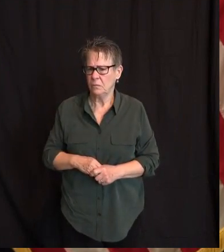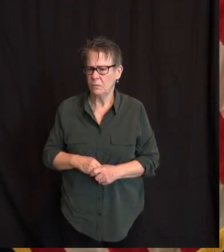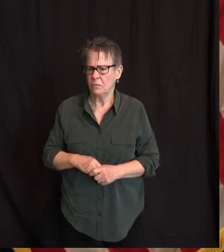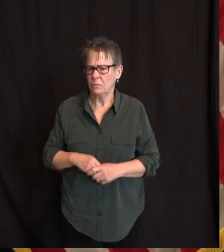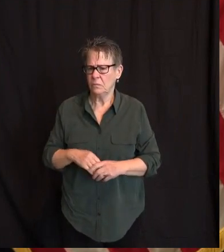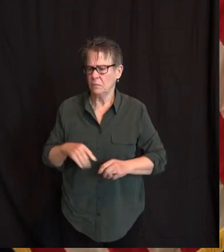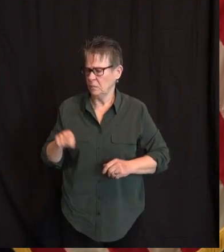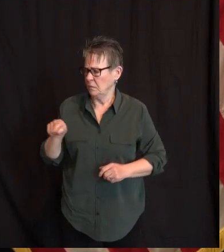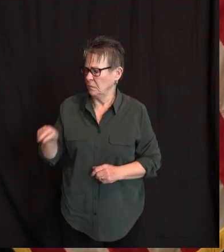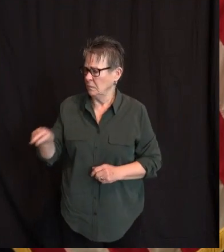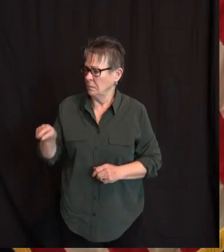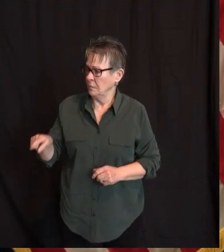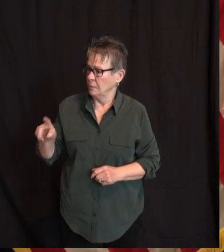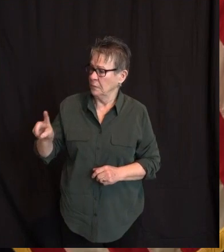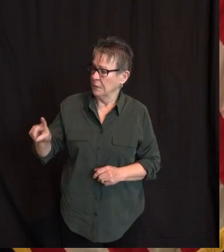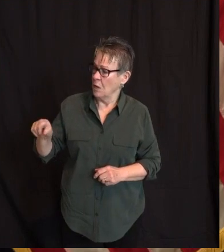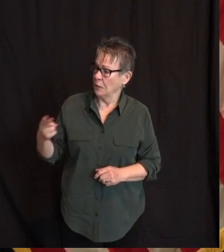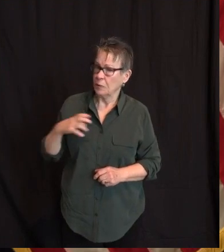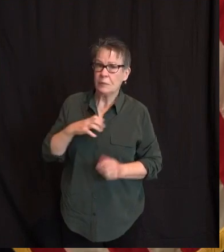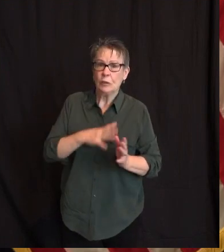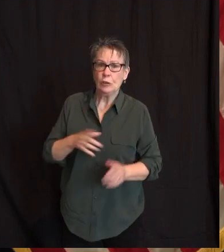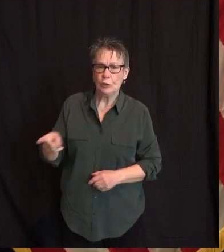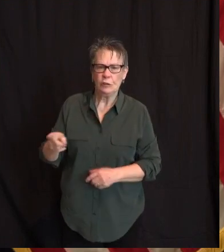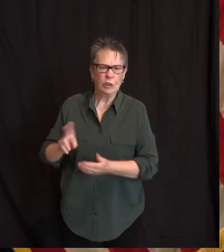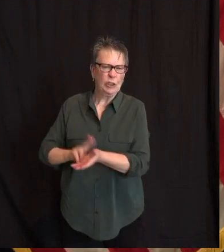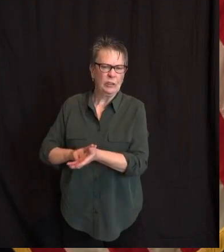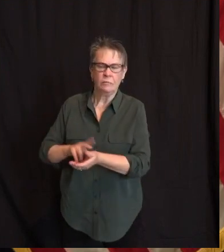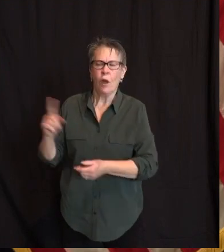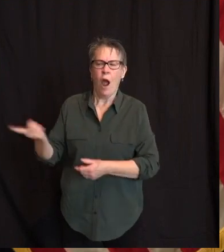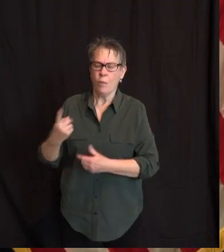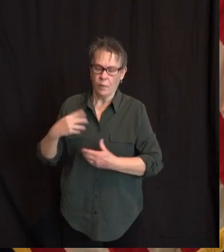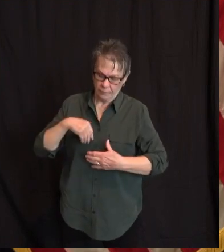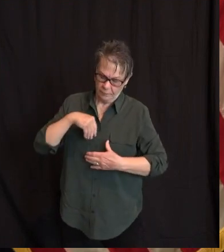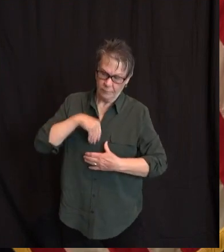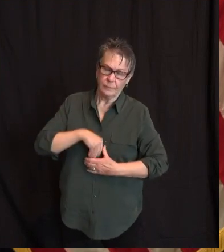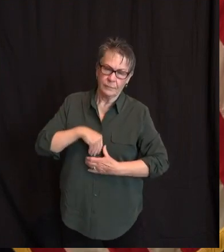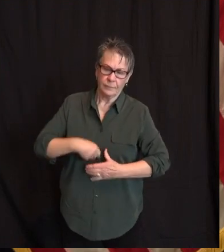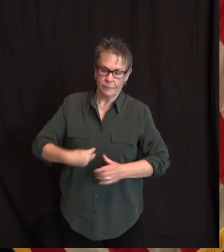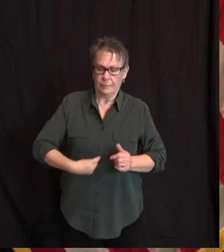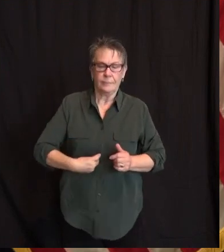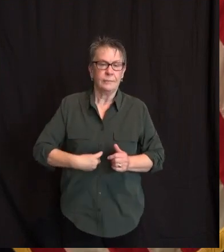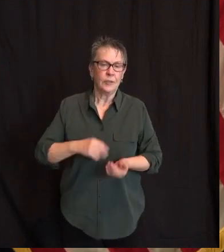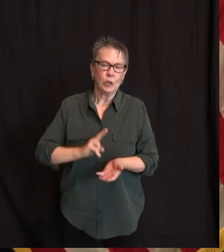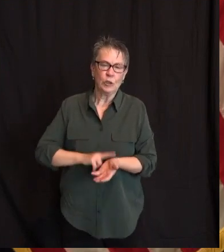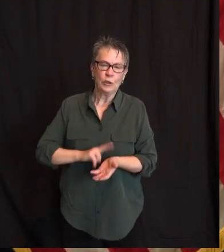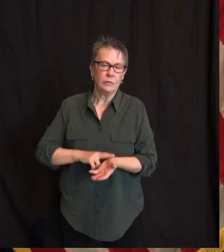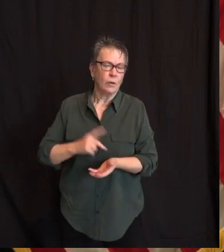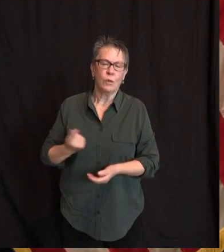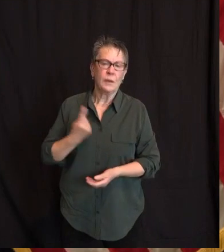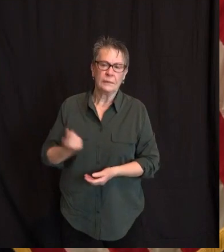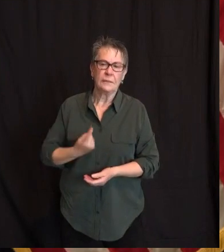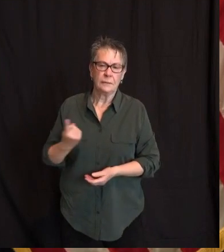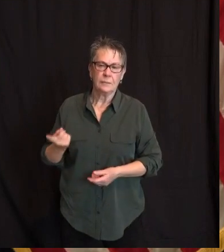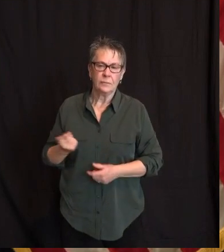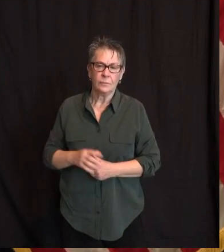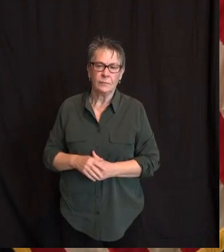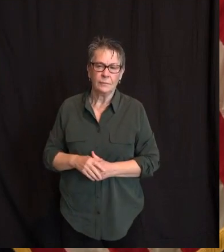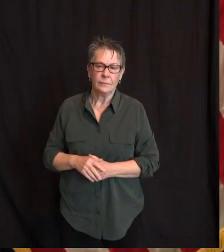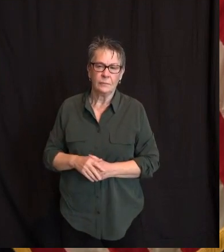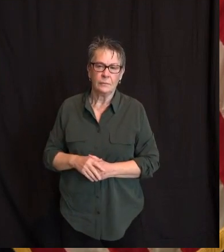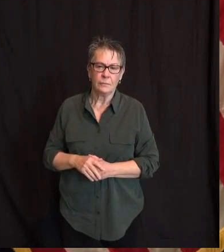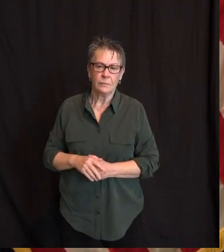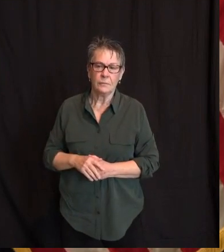hospital. Yes. That's never happened before. So neither the first one has never happened before, and the combination gives